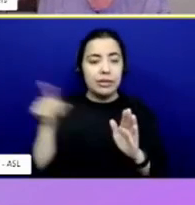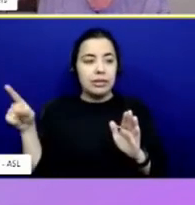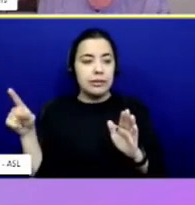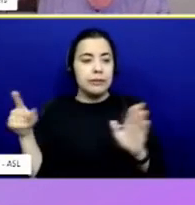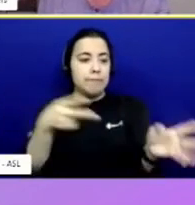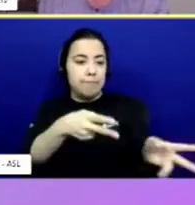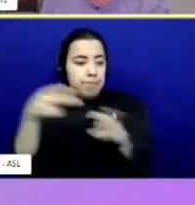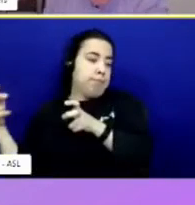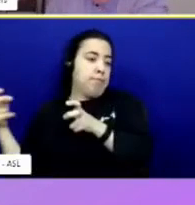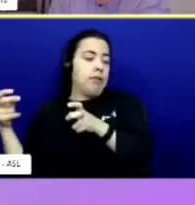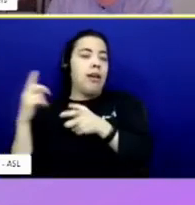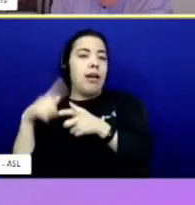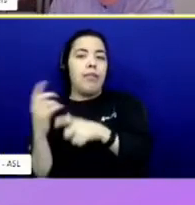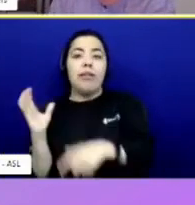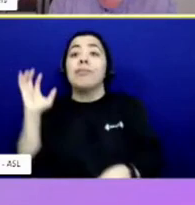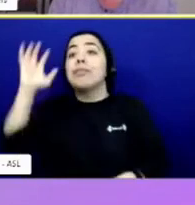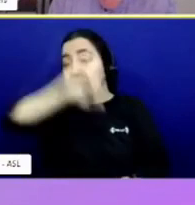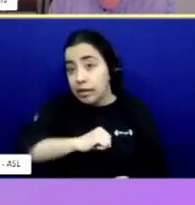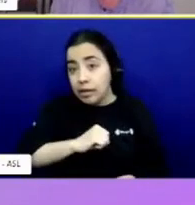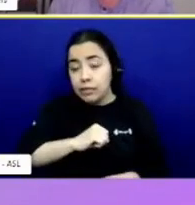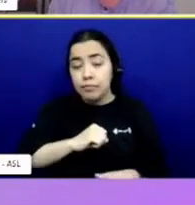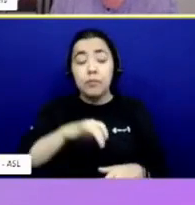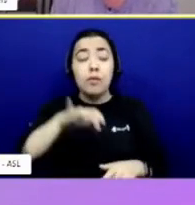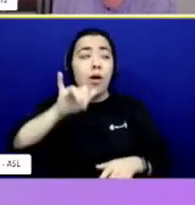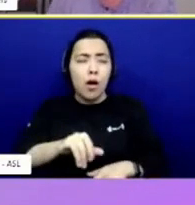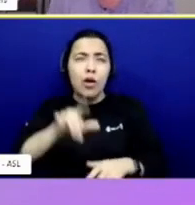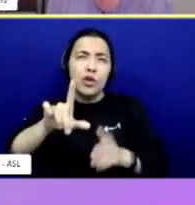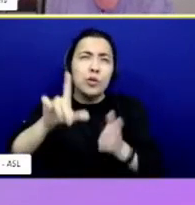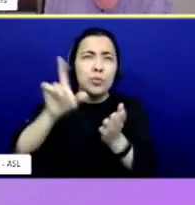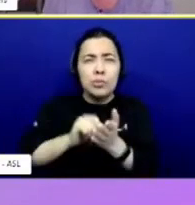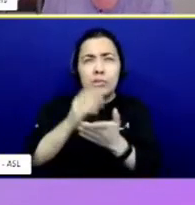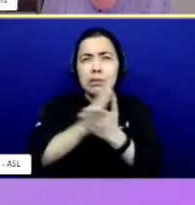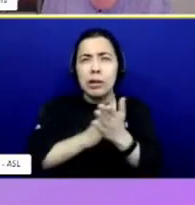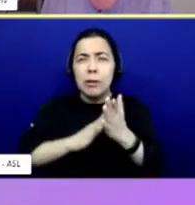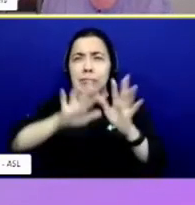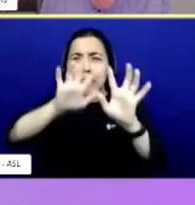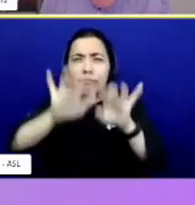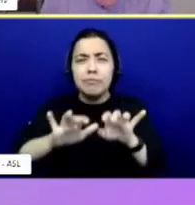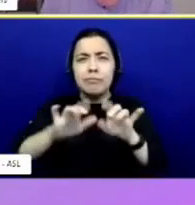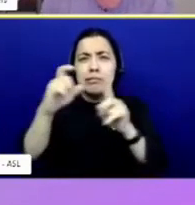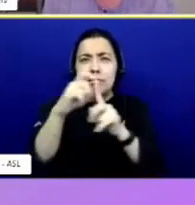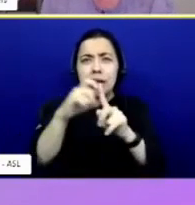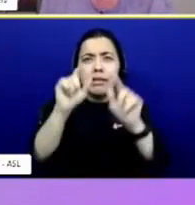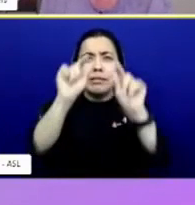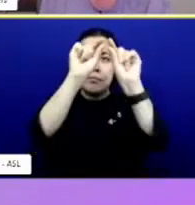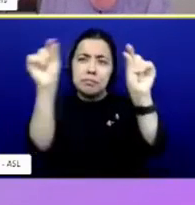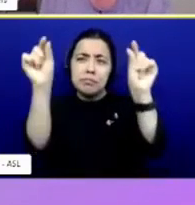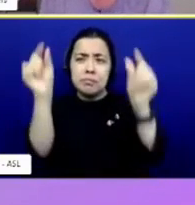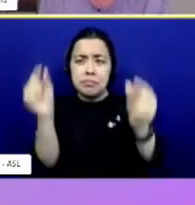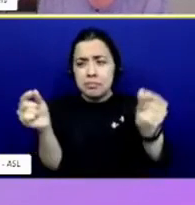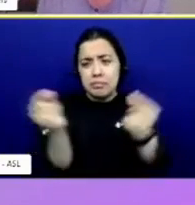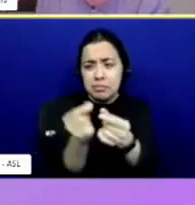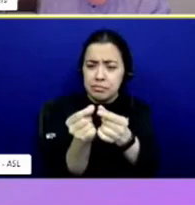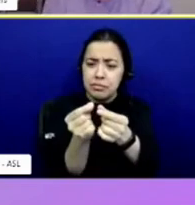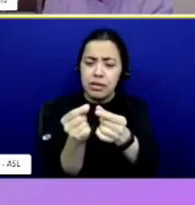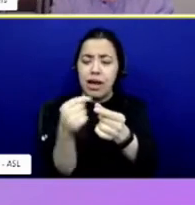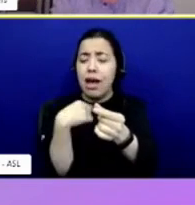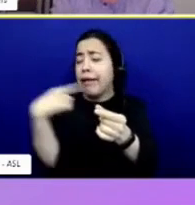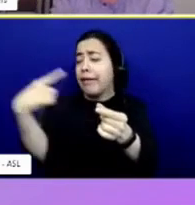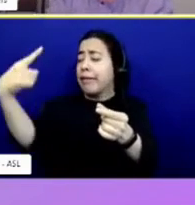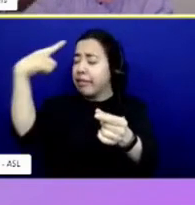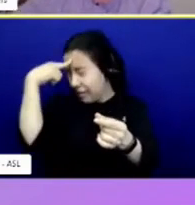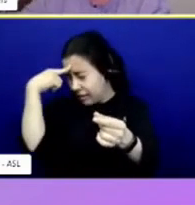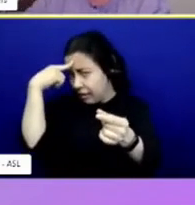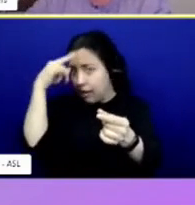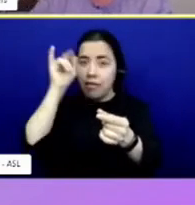guessed. So it would say, oh, you're printing some text here, and you're painting a little rectangle around it. I think that's a button. Oh, you've got a